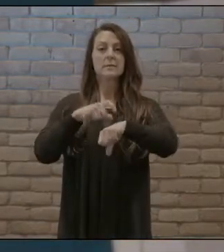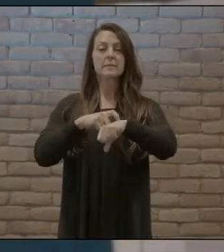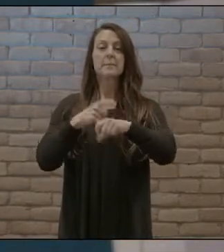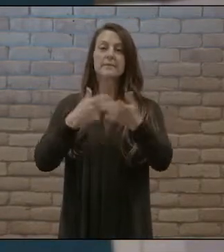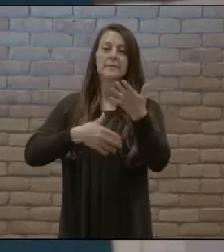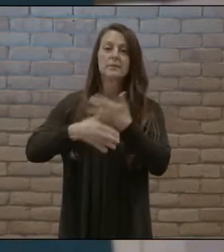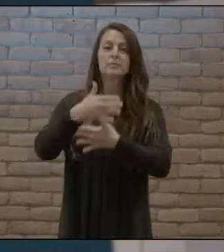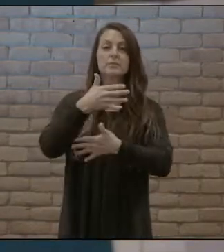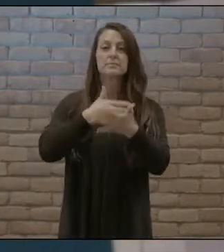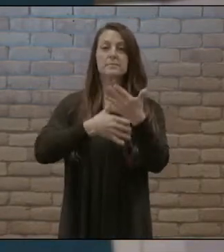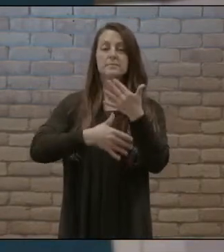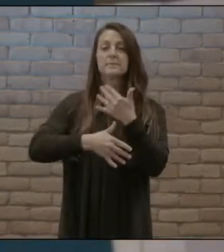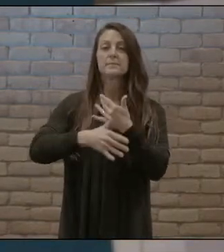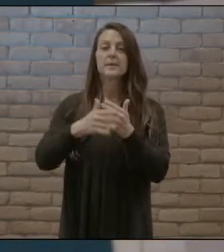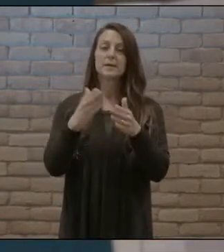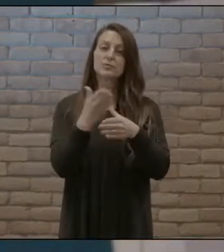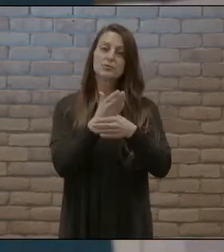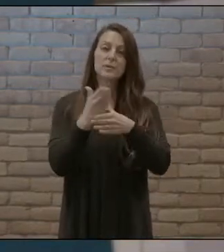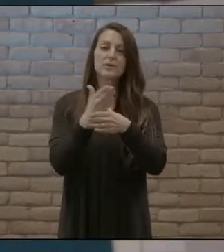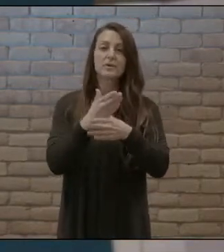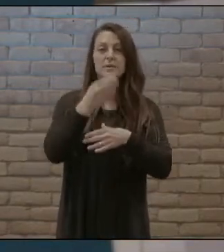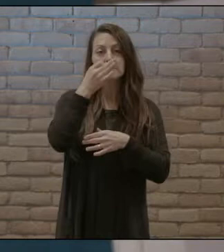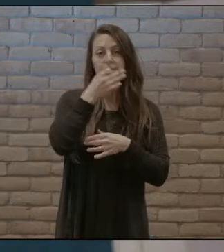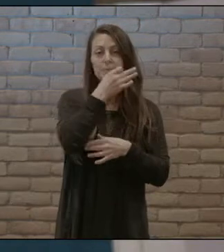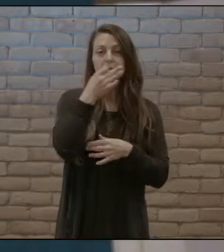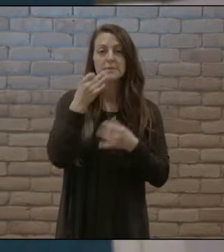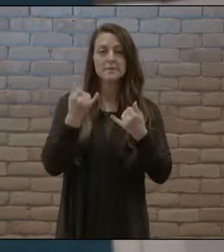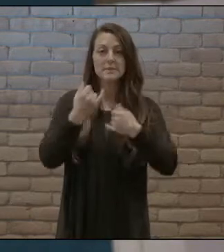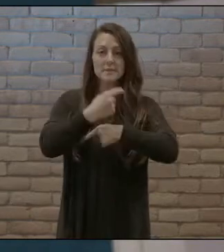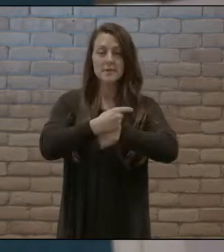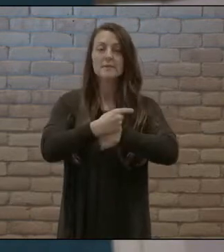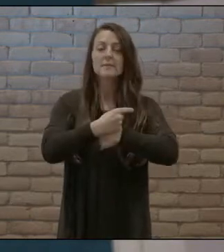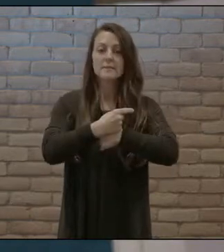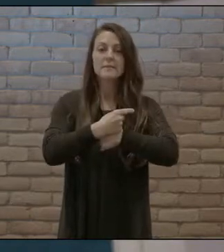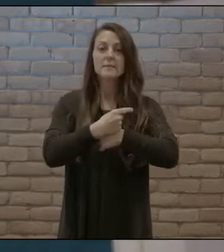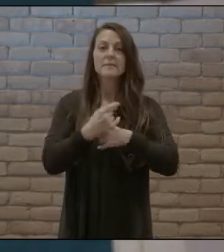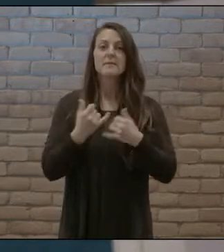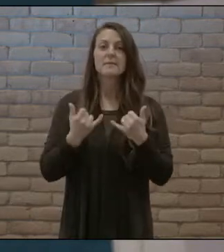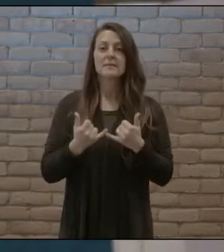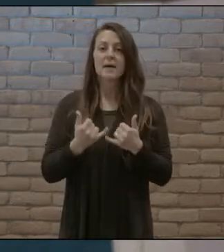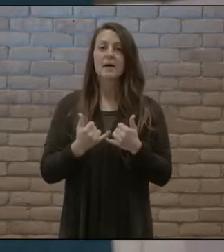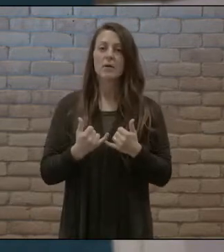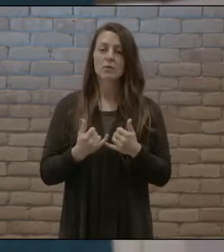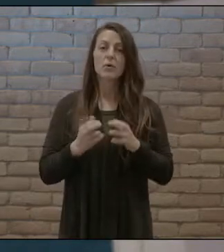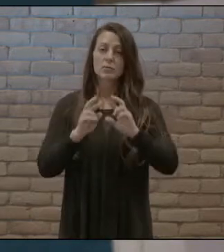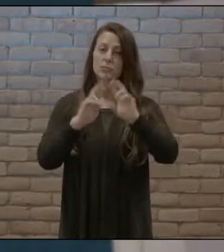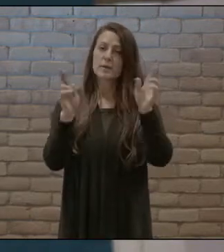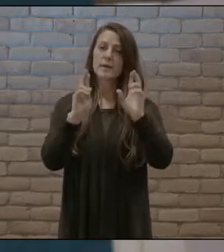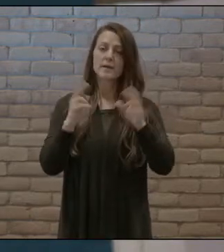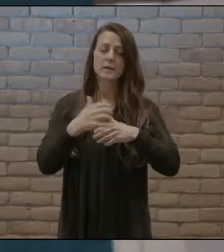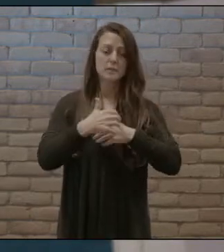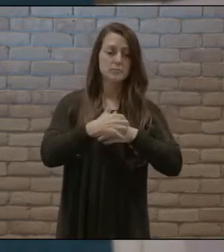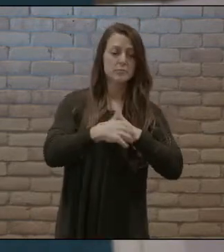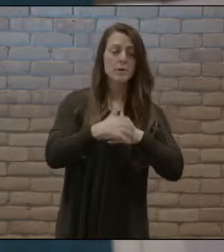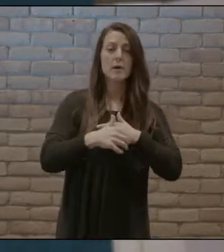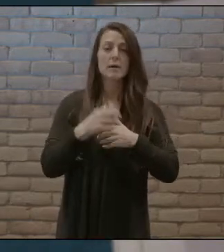in sharing, in communion today, I would invite you to get the elements, the bread and the wine, ready